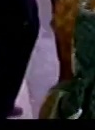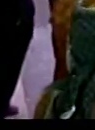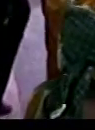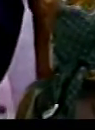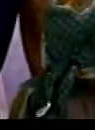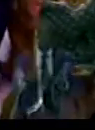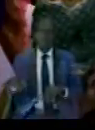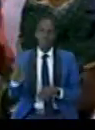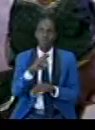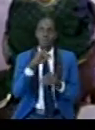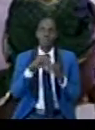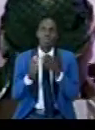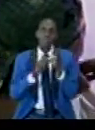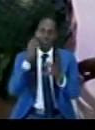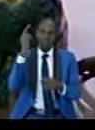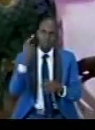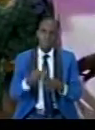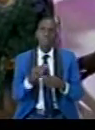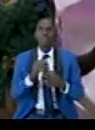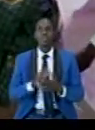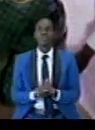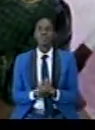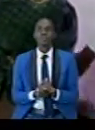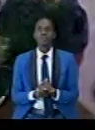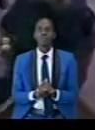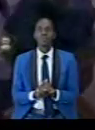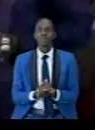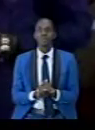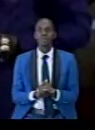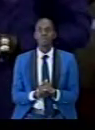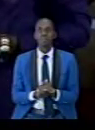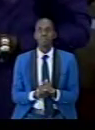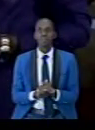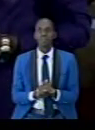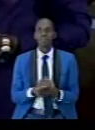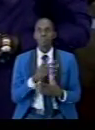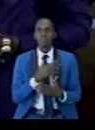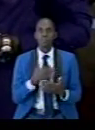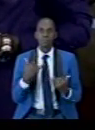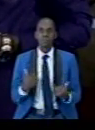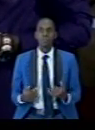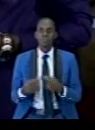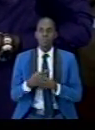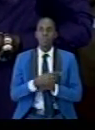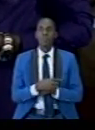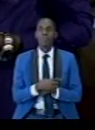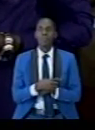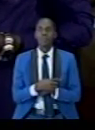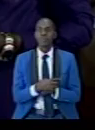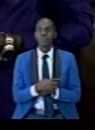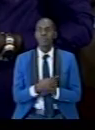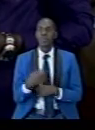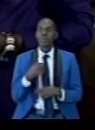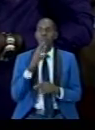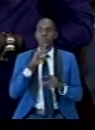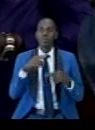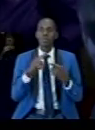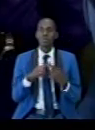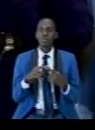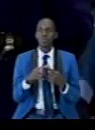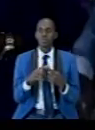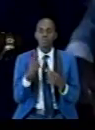in Jesus' name. Amen. And today, as we come, we're going to look at